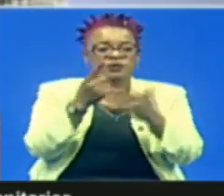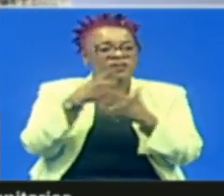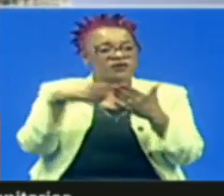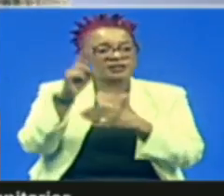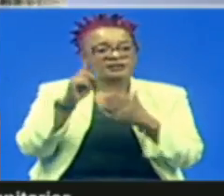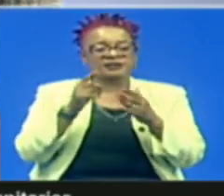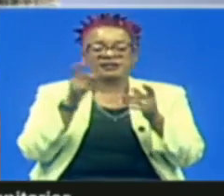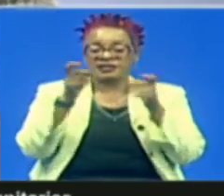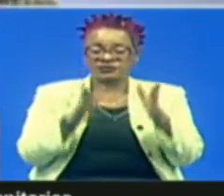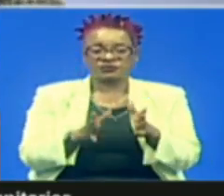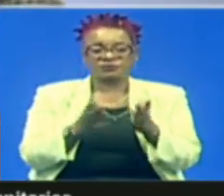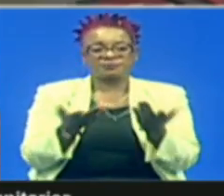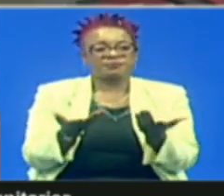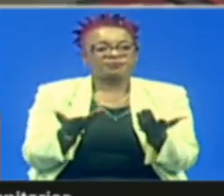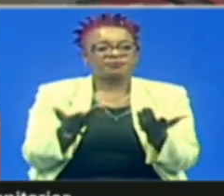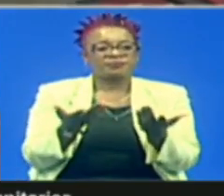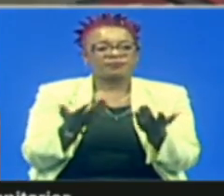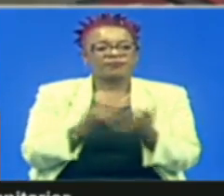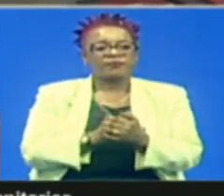what some of you had to say.